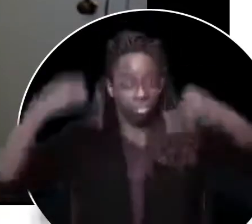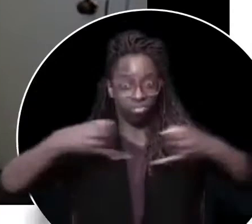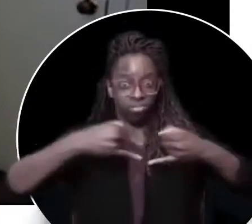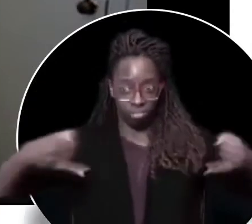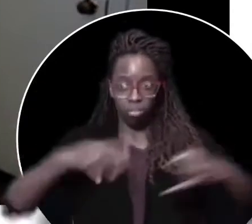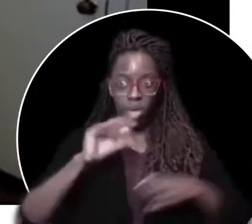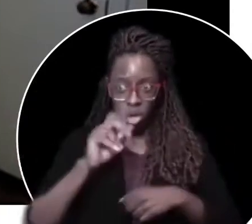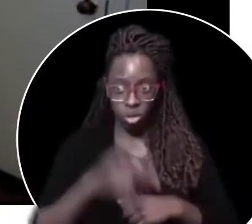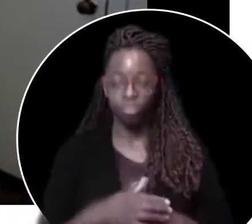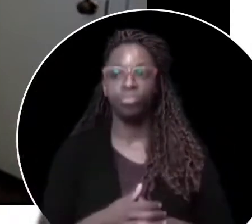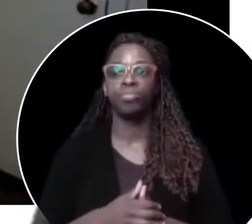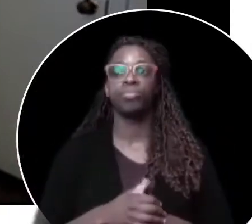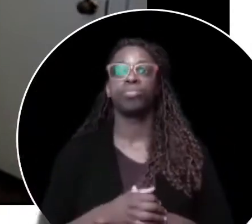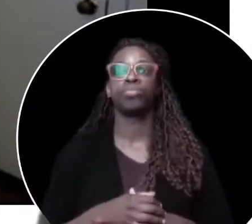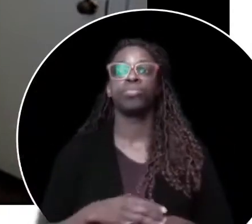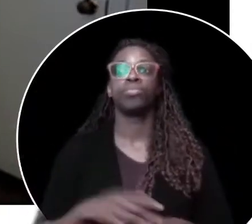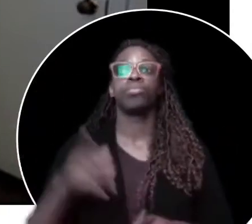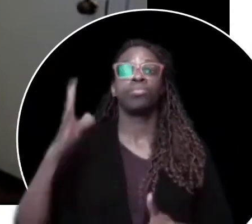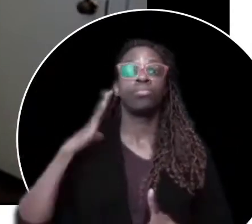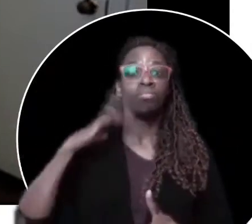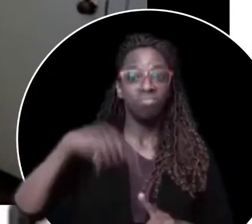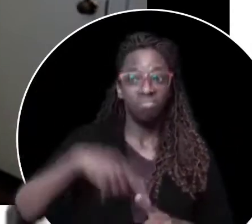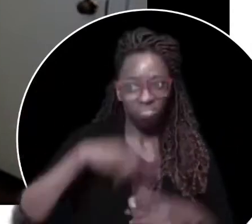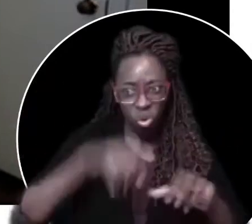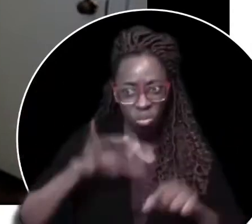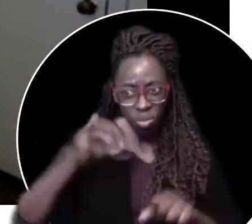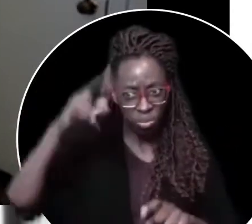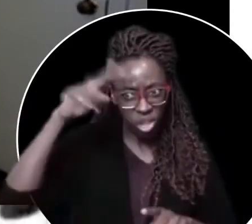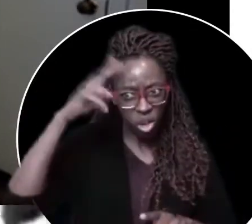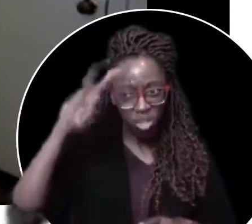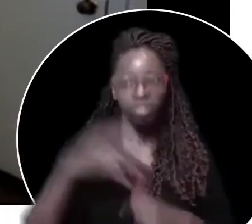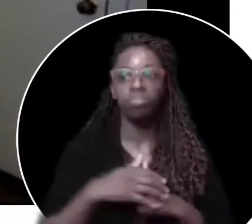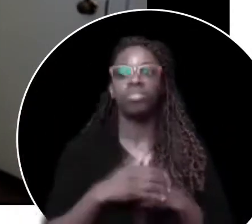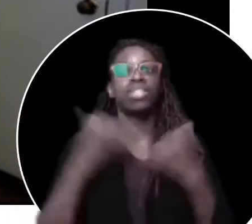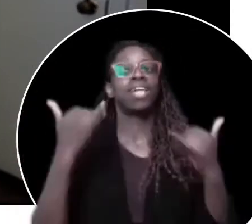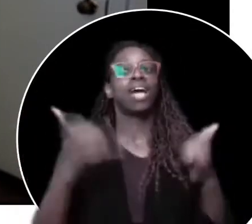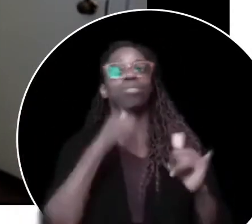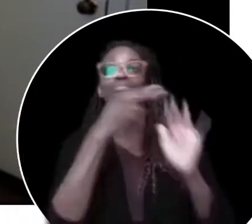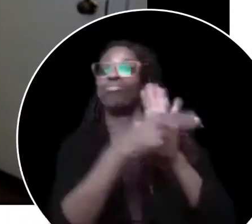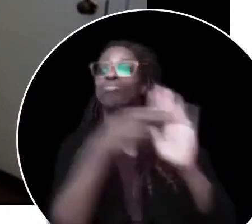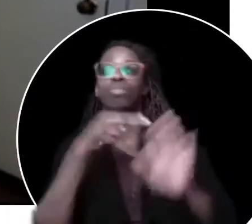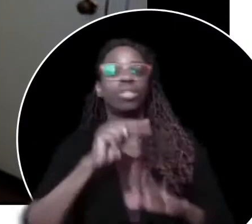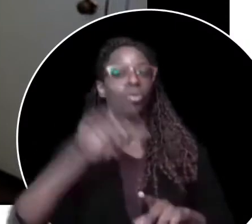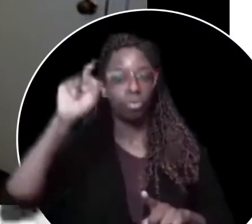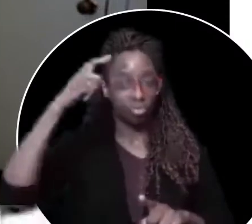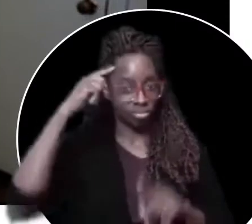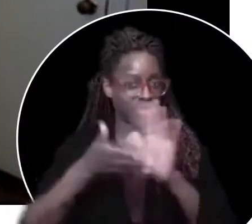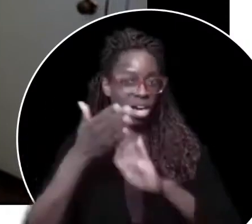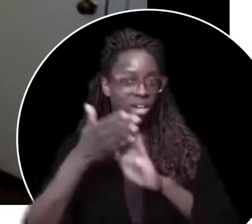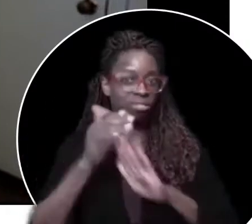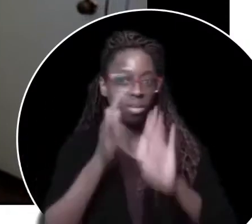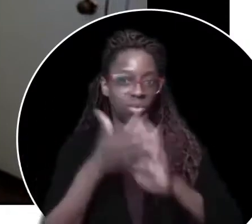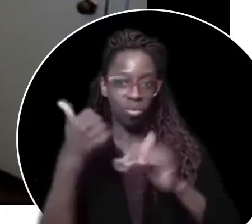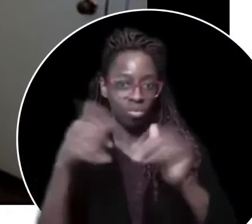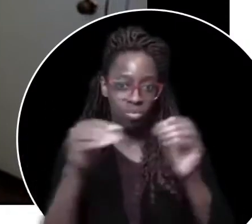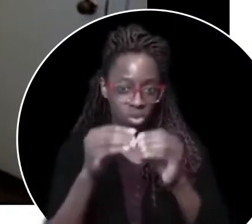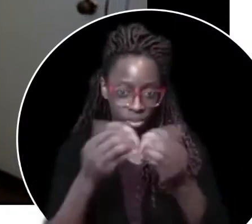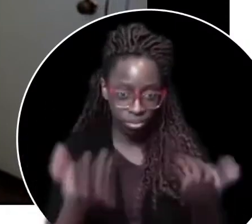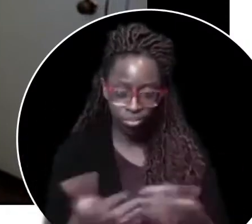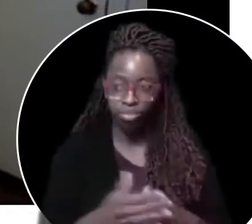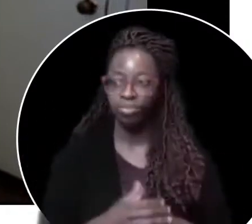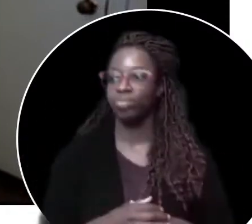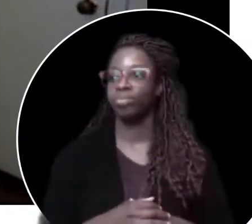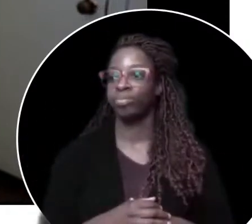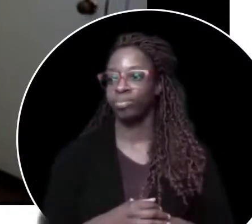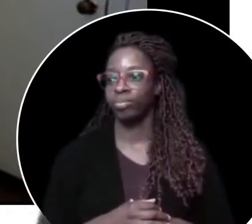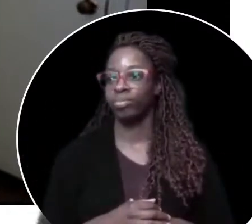also naturalized is the idea that immigration starts and ends at the border, that it only needs to concern itself with the problem